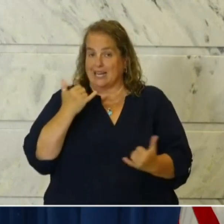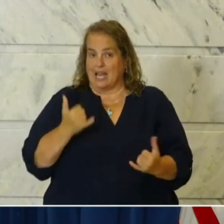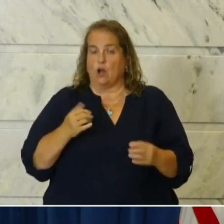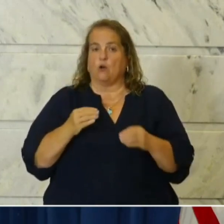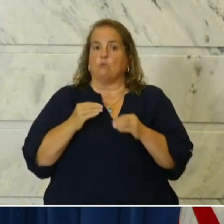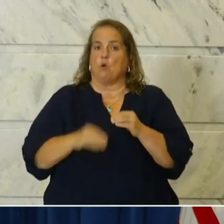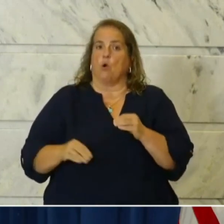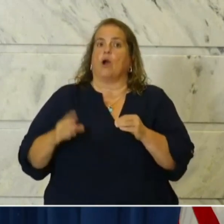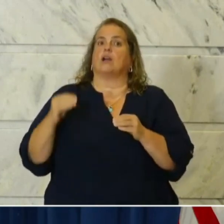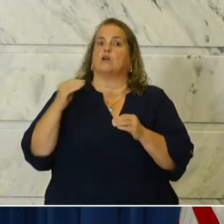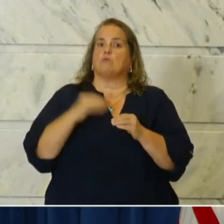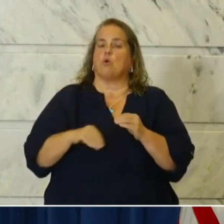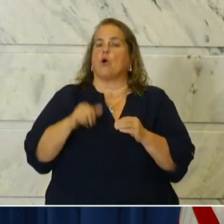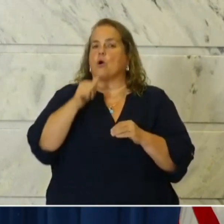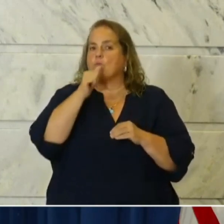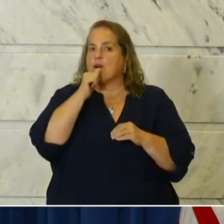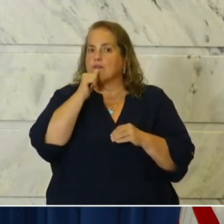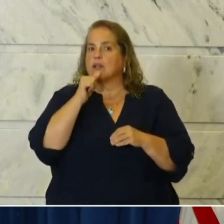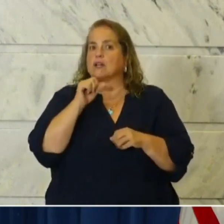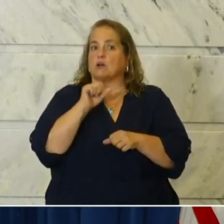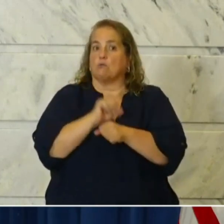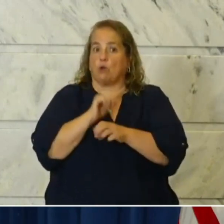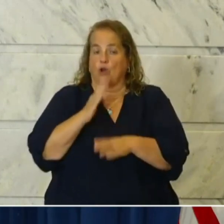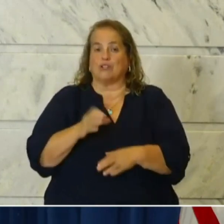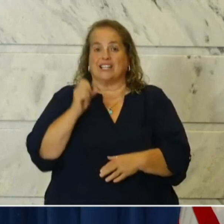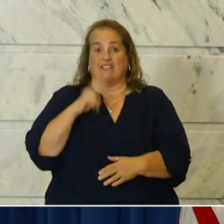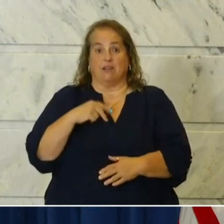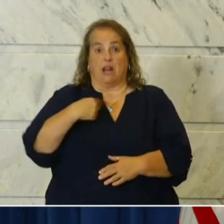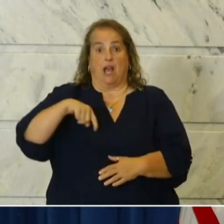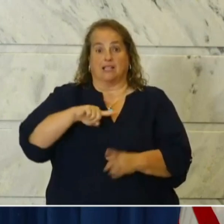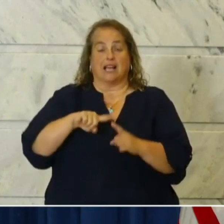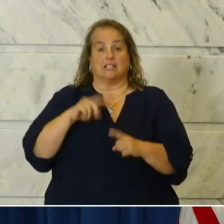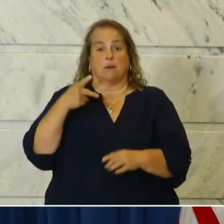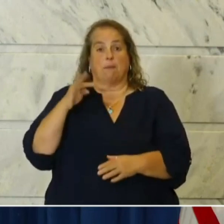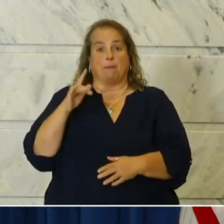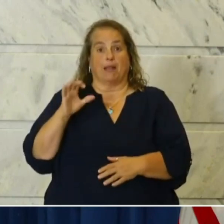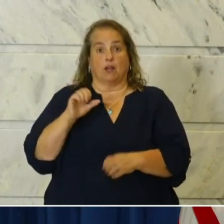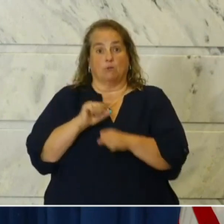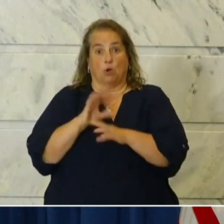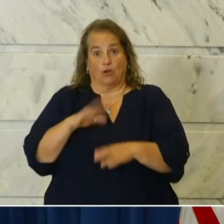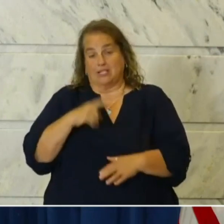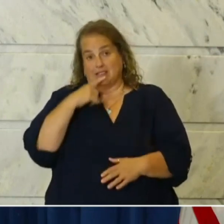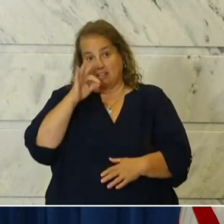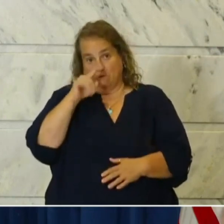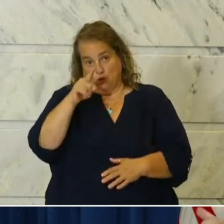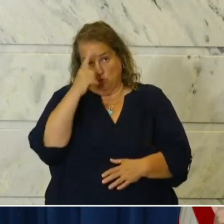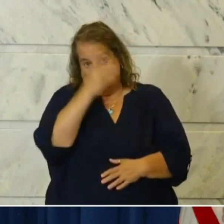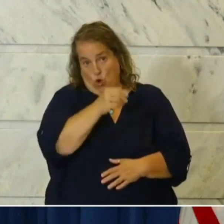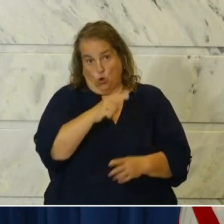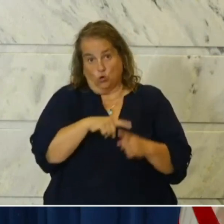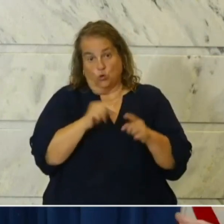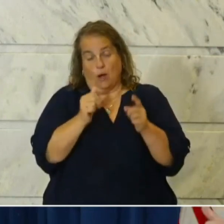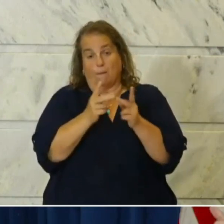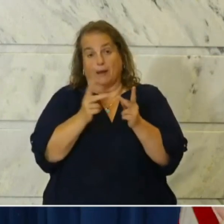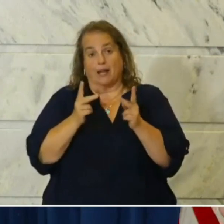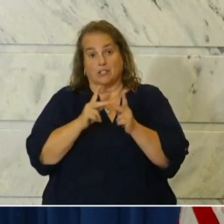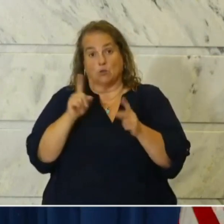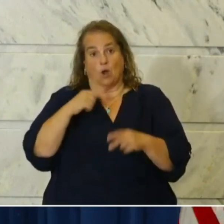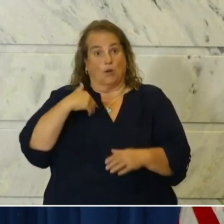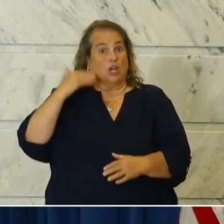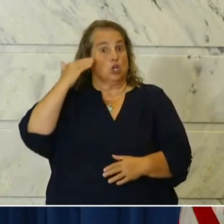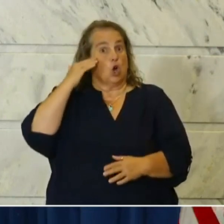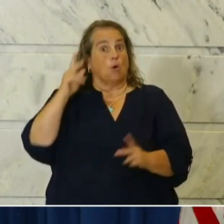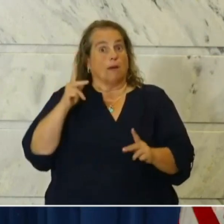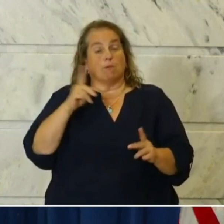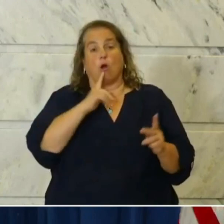and more private employers and even us as a public employer say that if you're going to go to a place where we know people